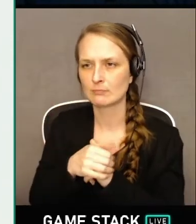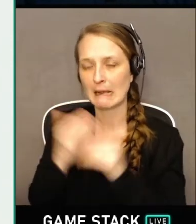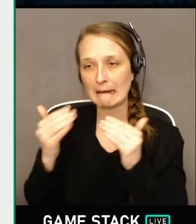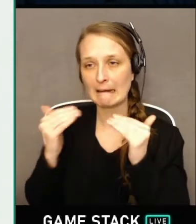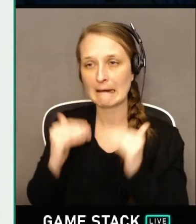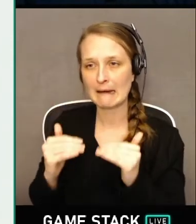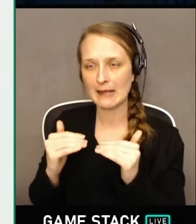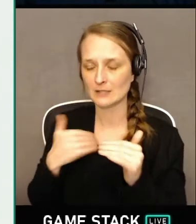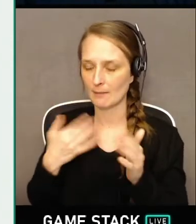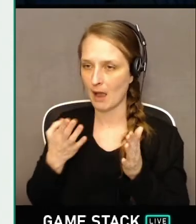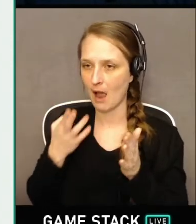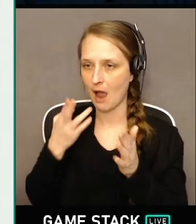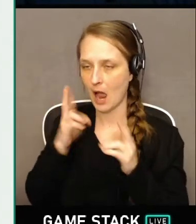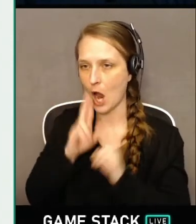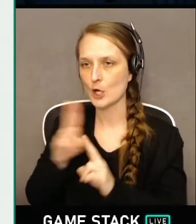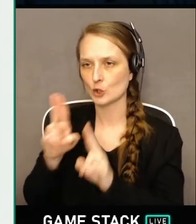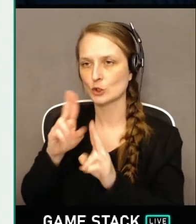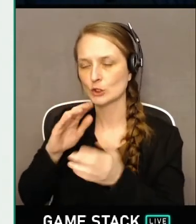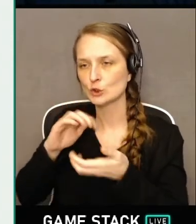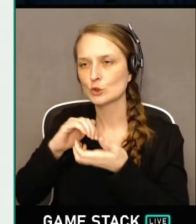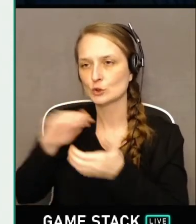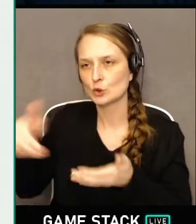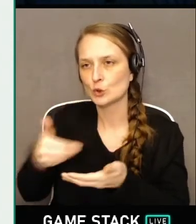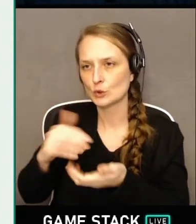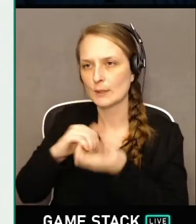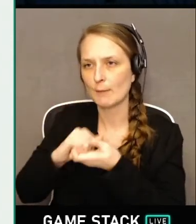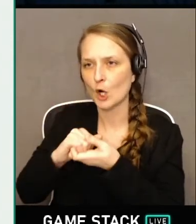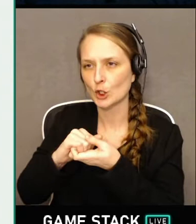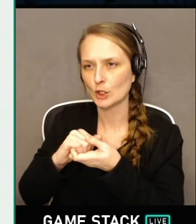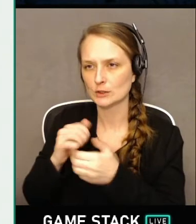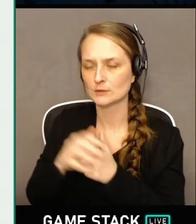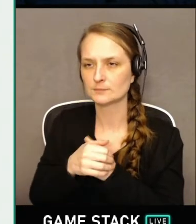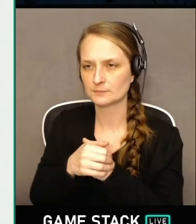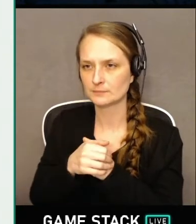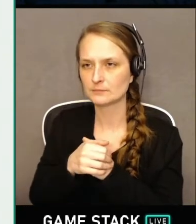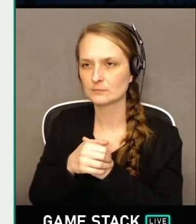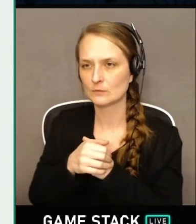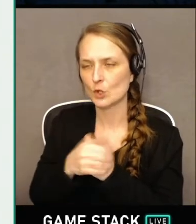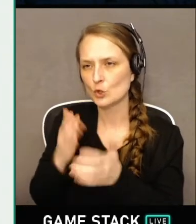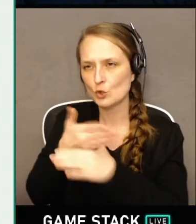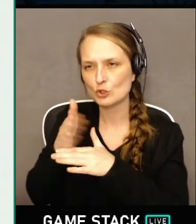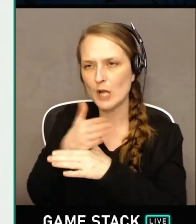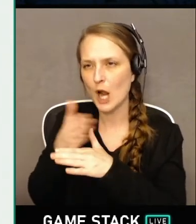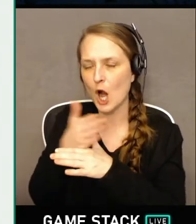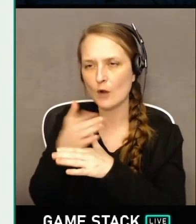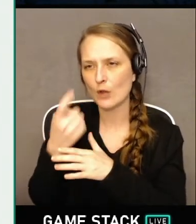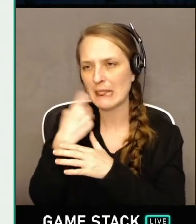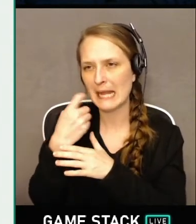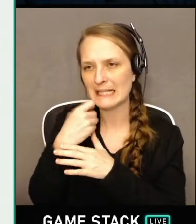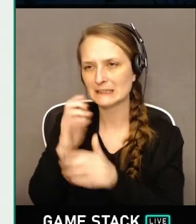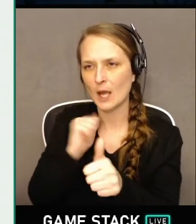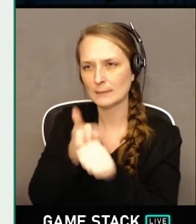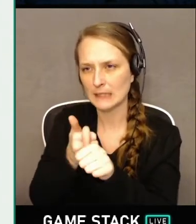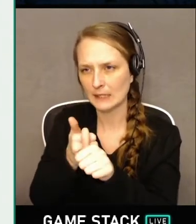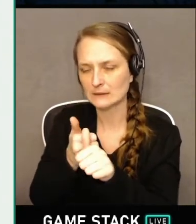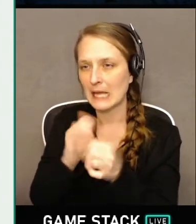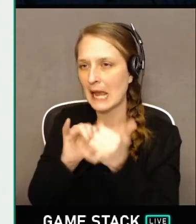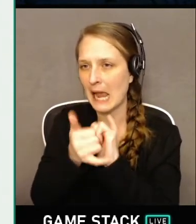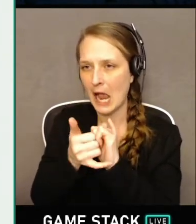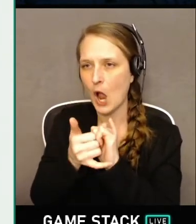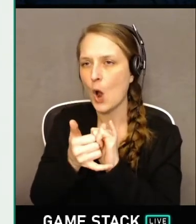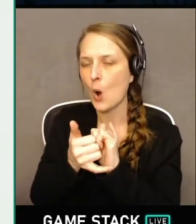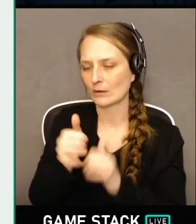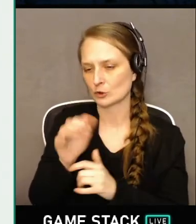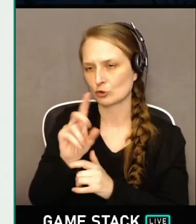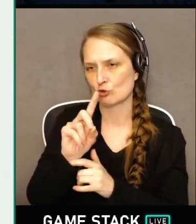to introduce partners from AMD and NVIDIA to share their latest updates and how they view DirectX as the essential